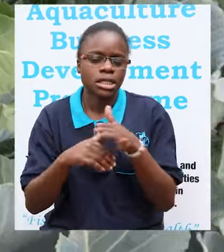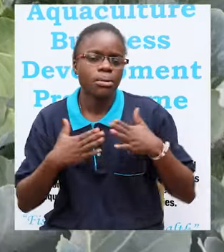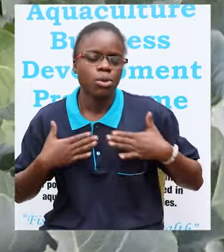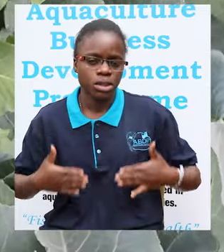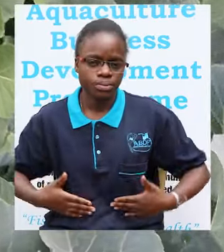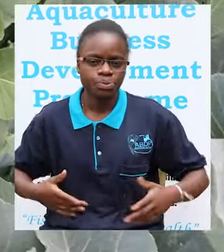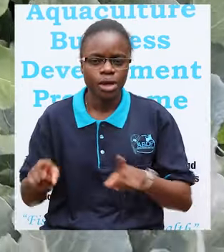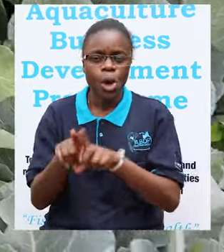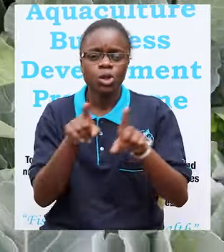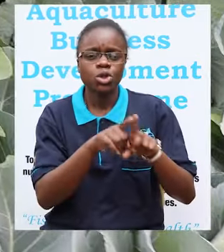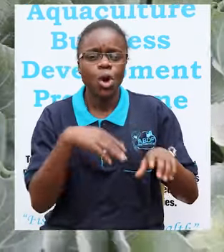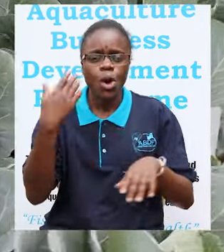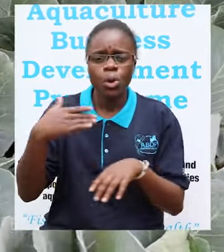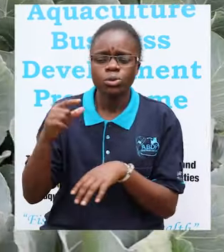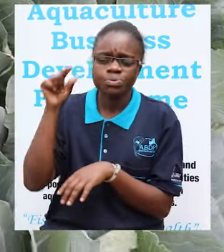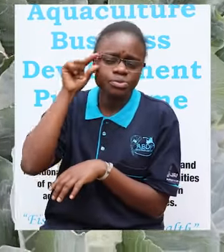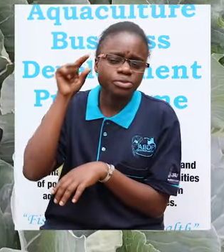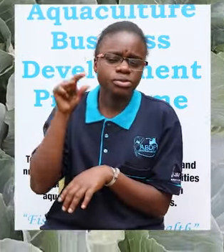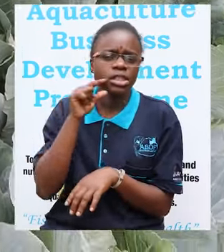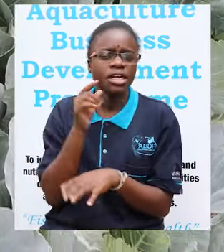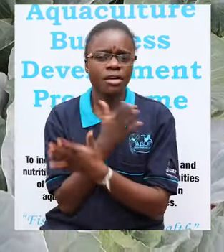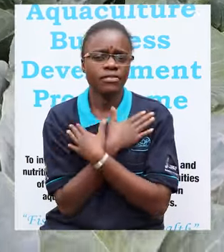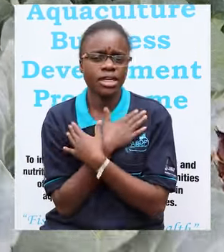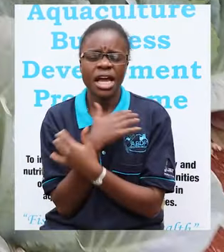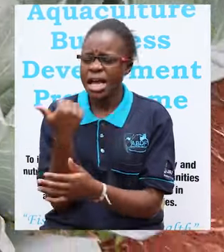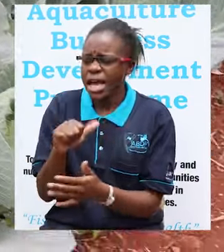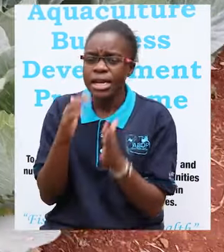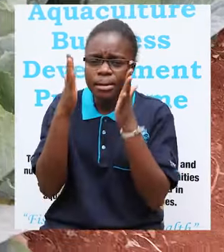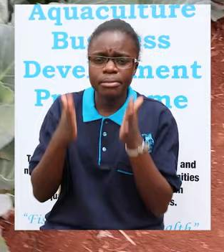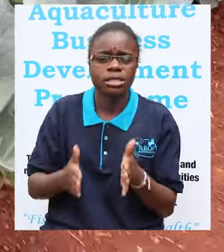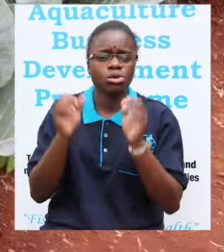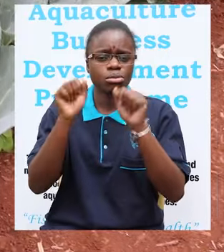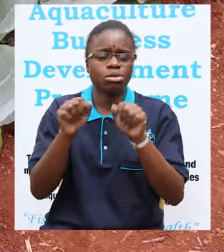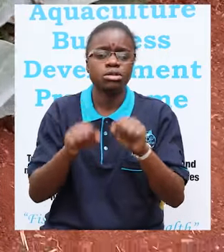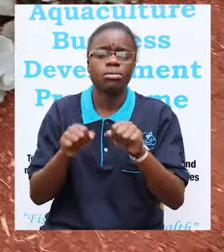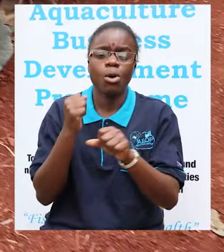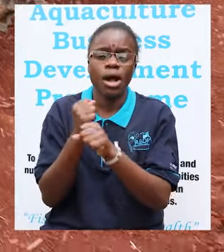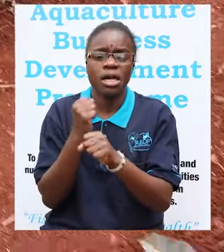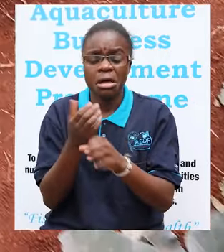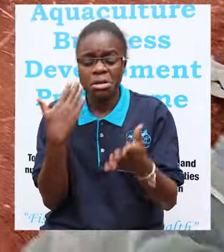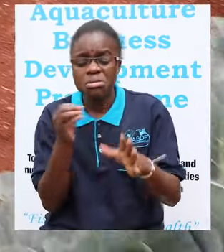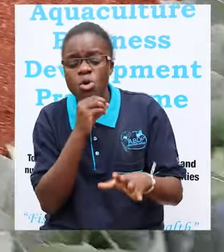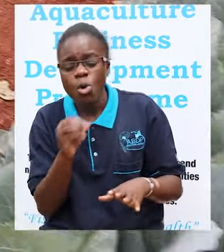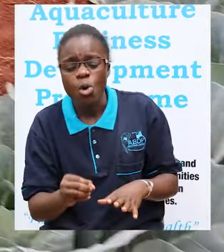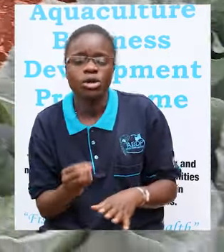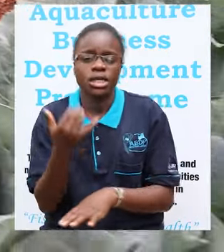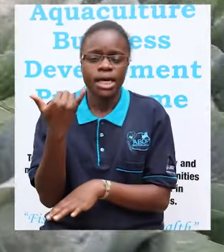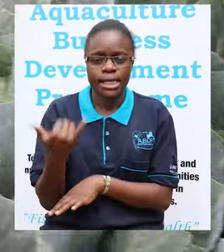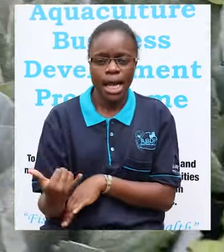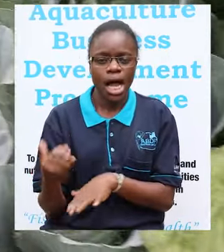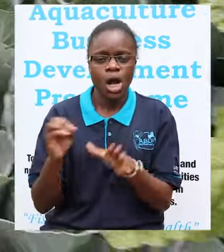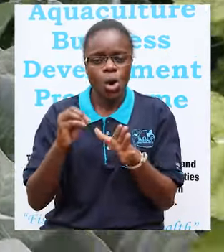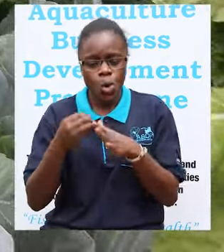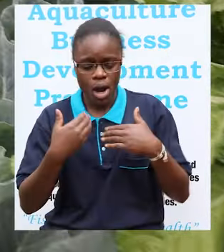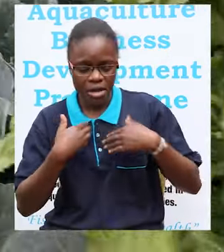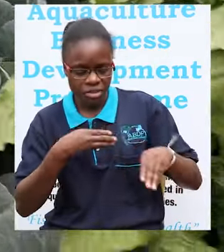thing, it is very gender friendly, because anybody can work on this multi-story, whether you are aged, you are young, you are